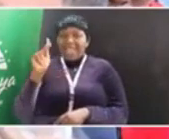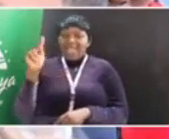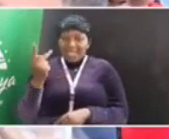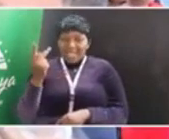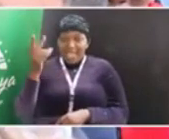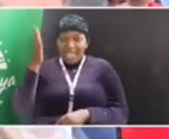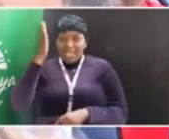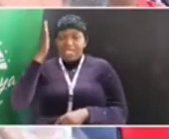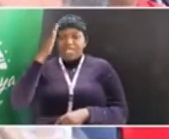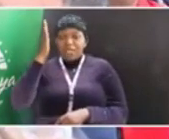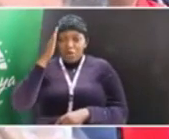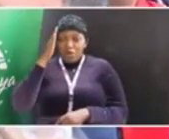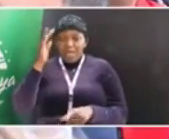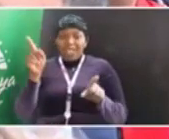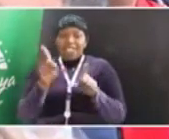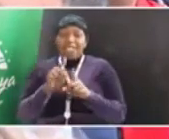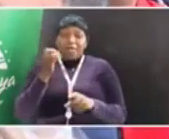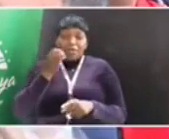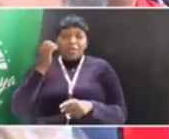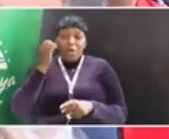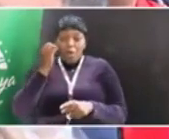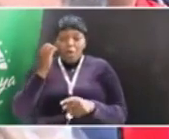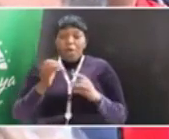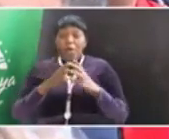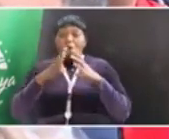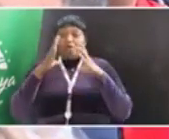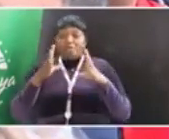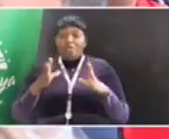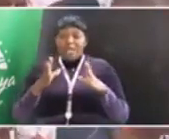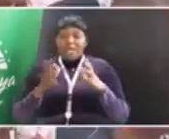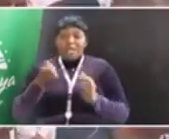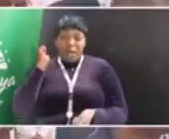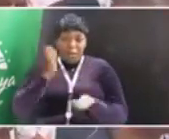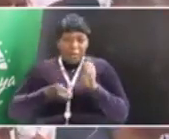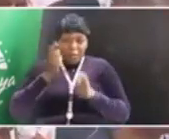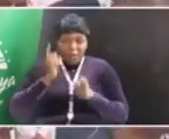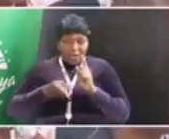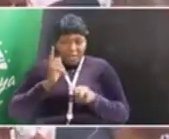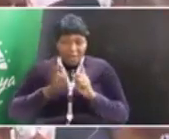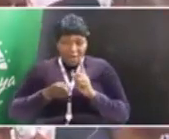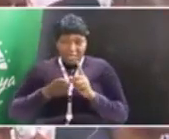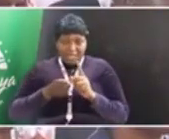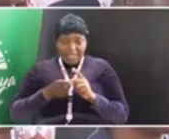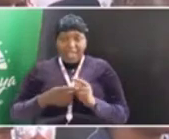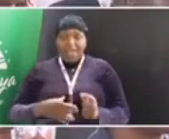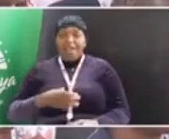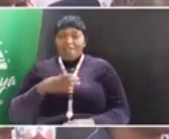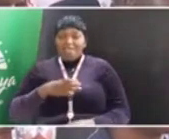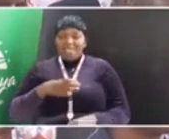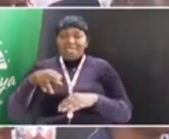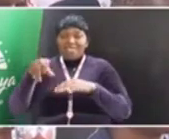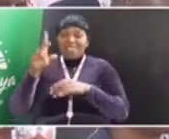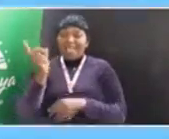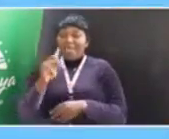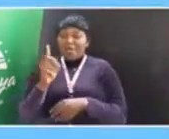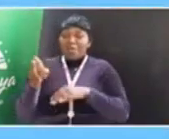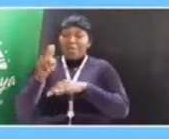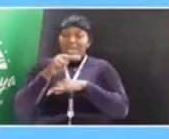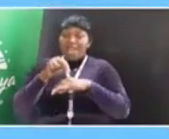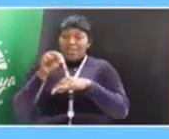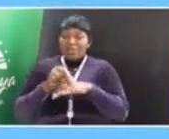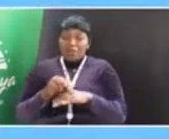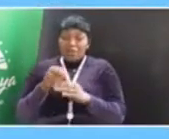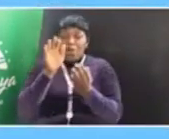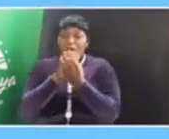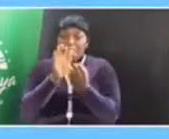known as the home of great marathoners. Visit Nairobi National Park,